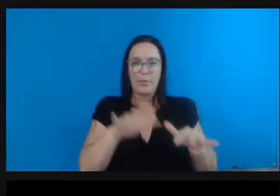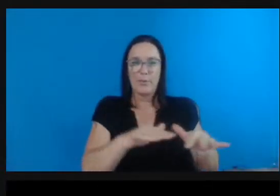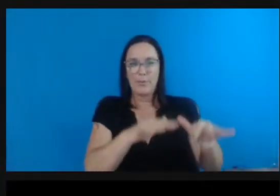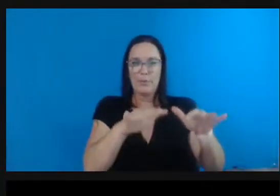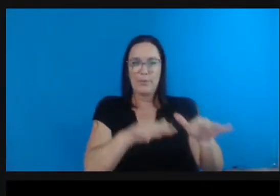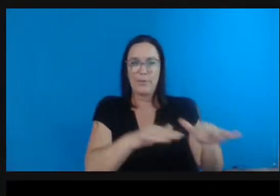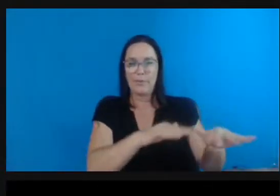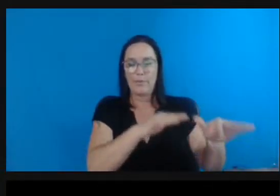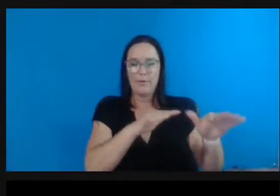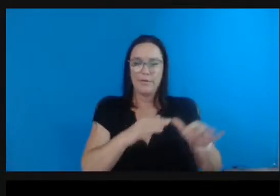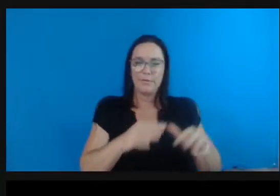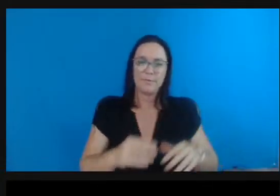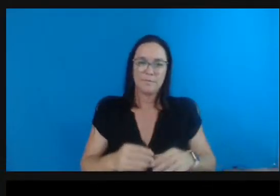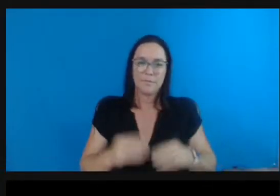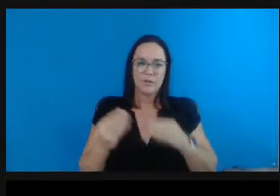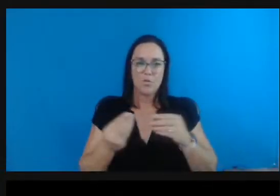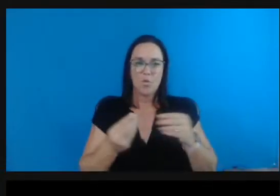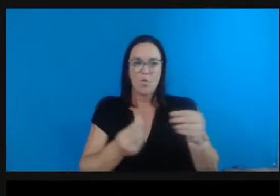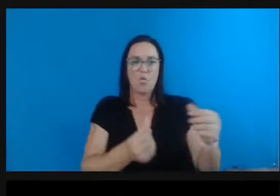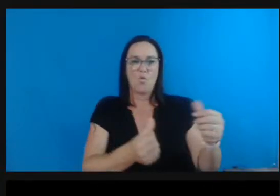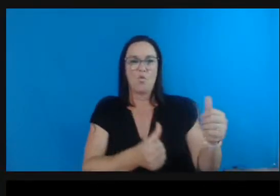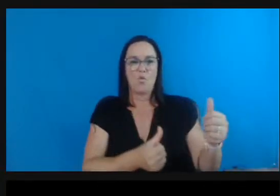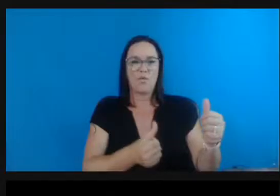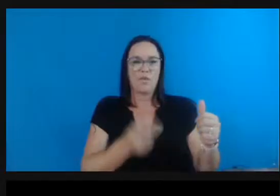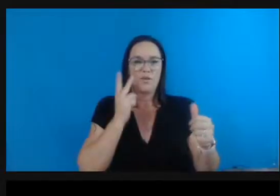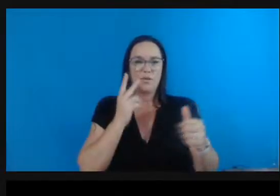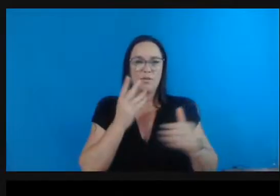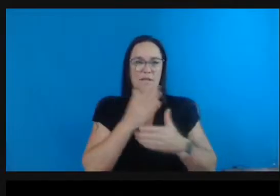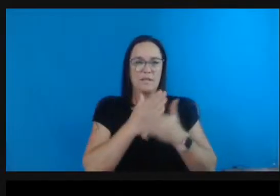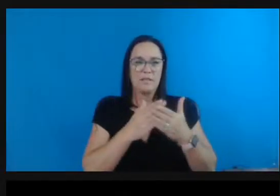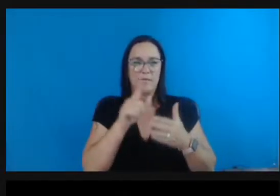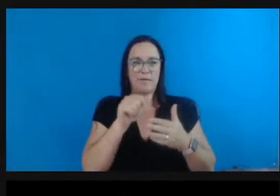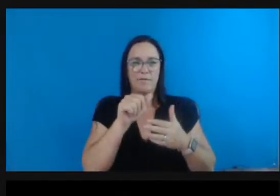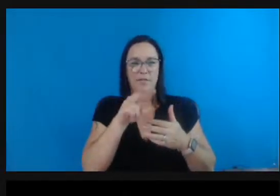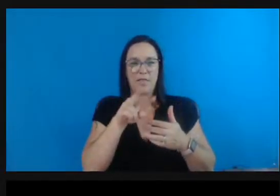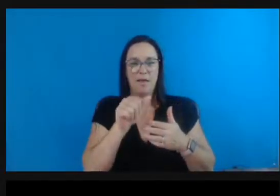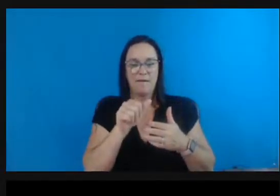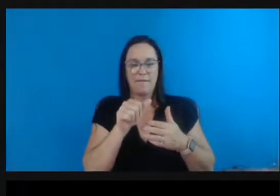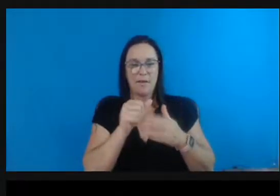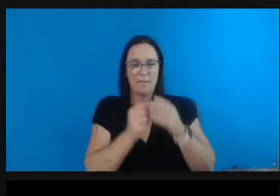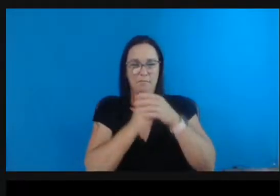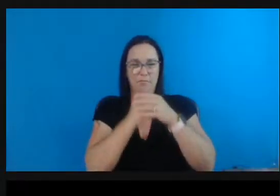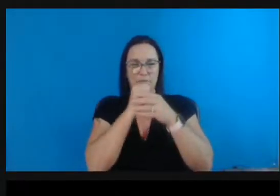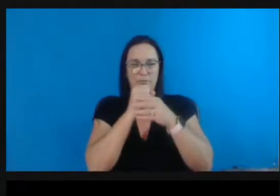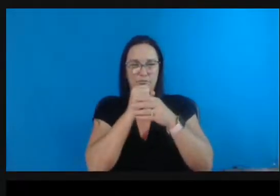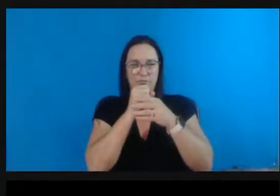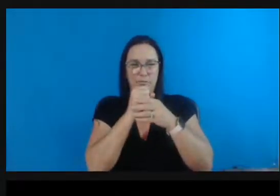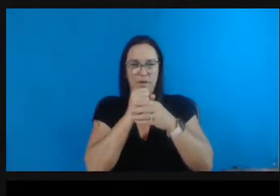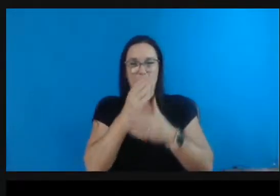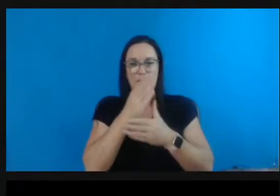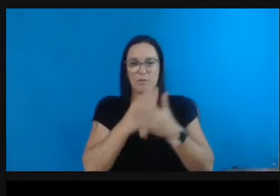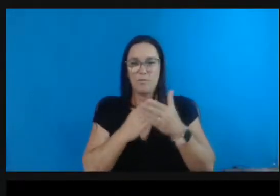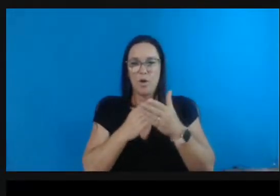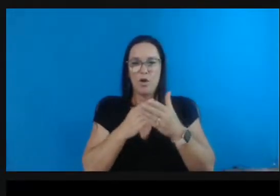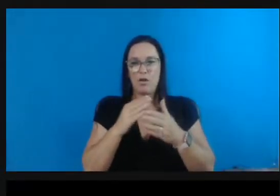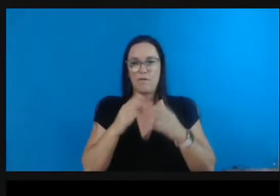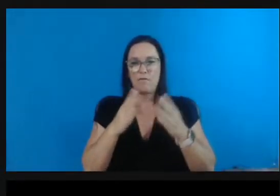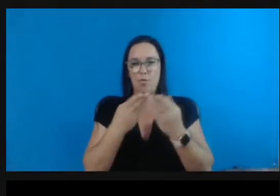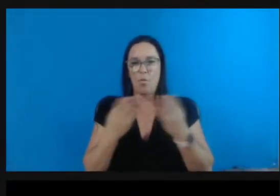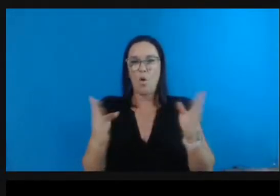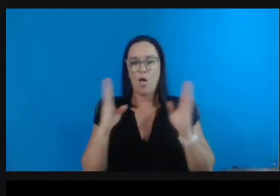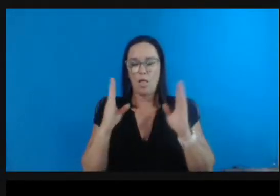here. You see these bits of lava sticking through. These are probably parts of that wall of the levee itself